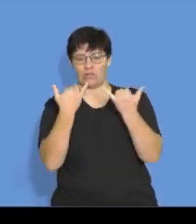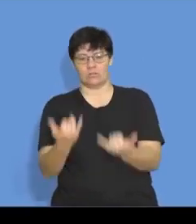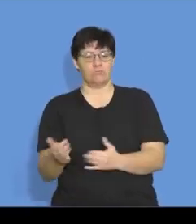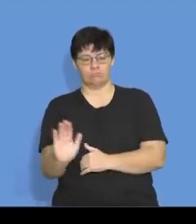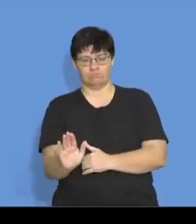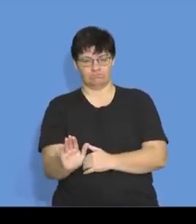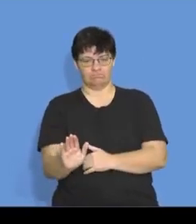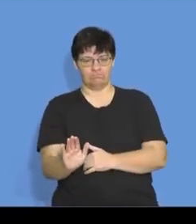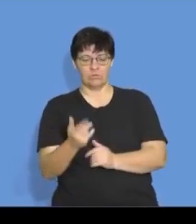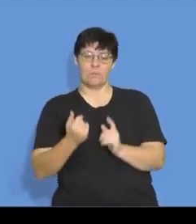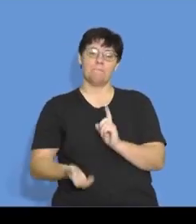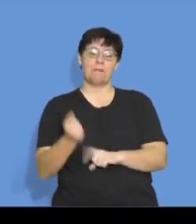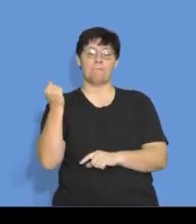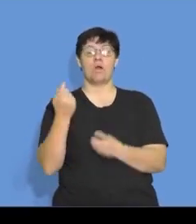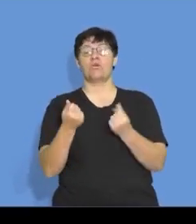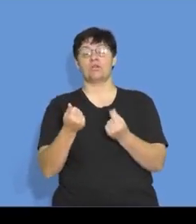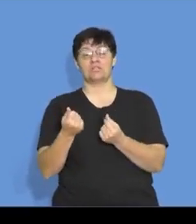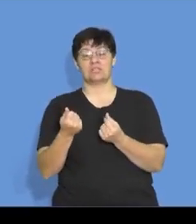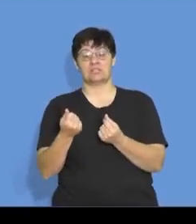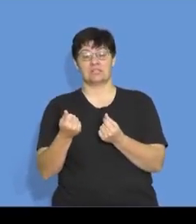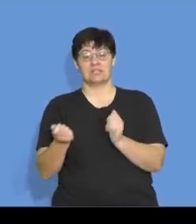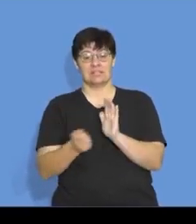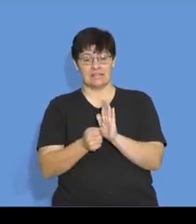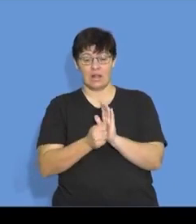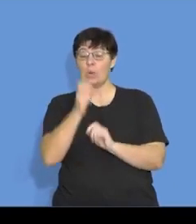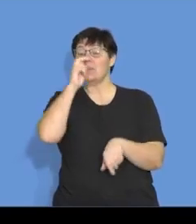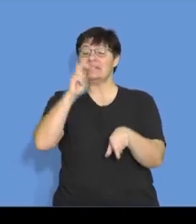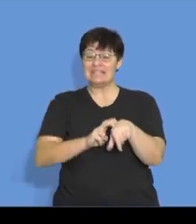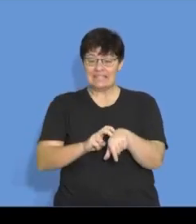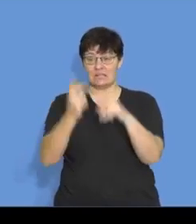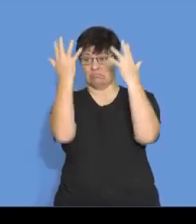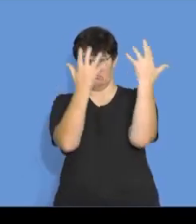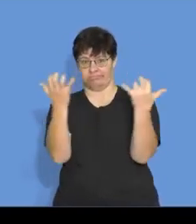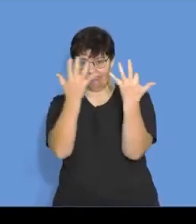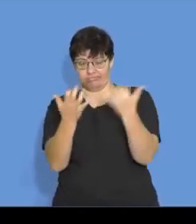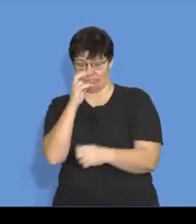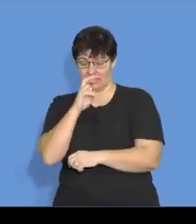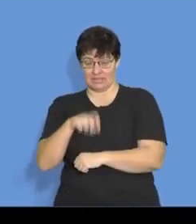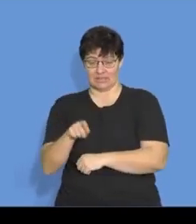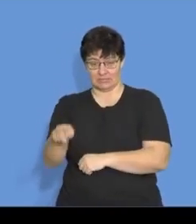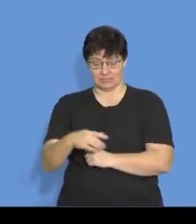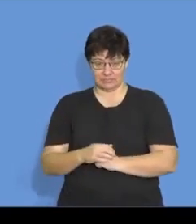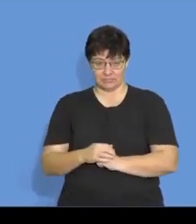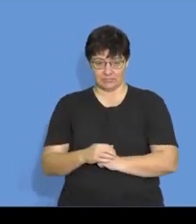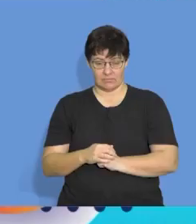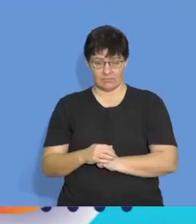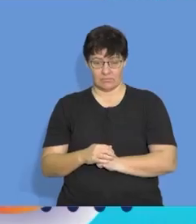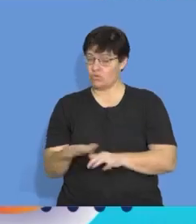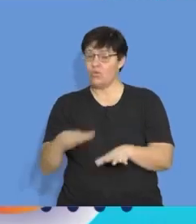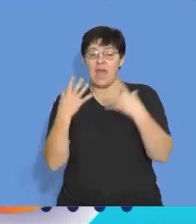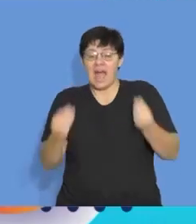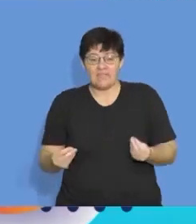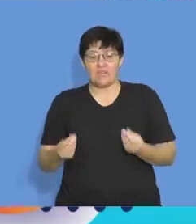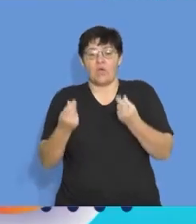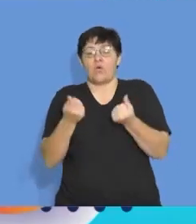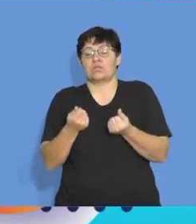determine the cost of sales, a calculation is required. So you do not have a cost